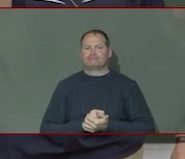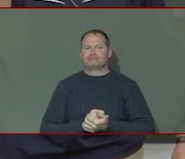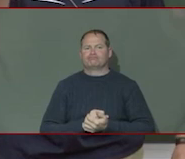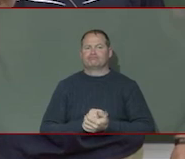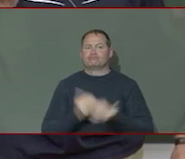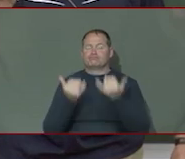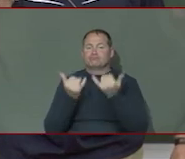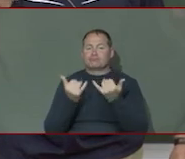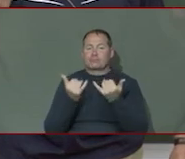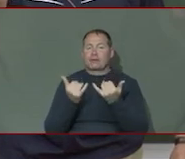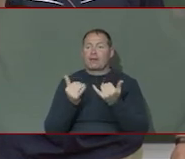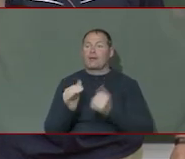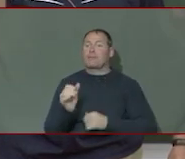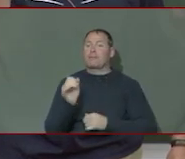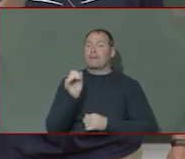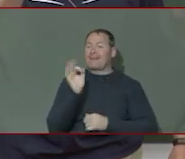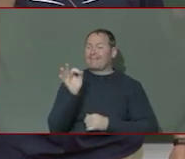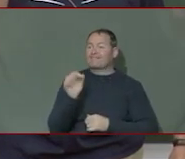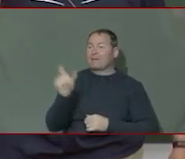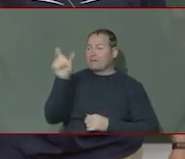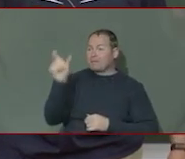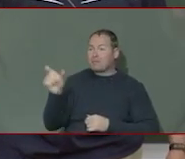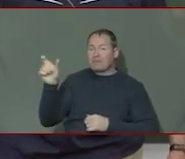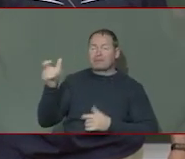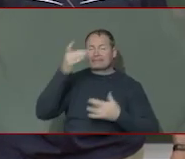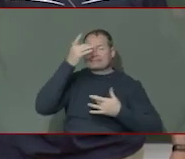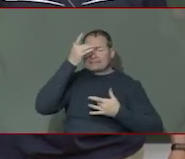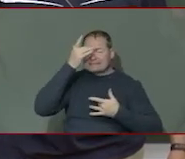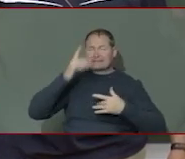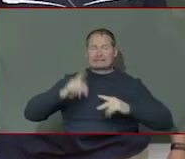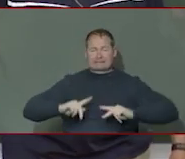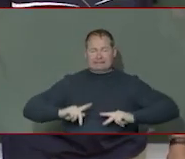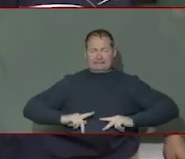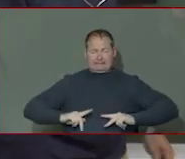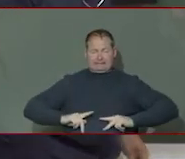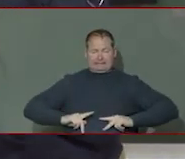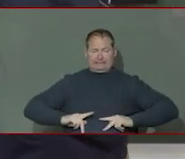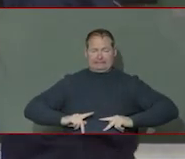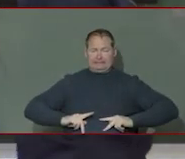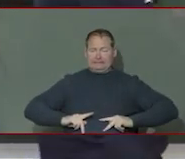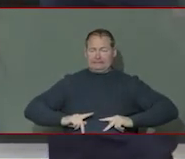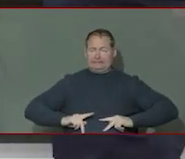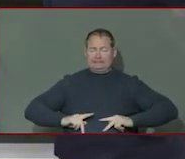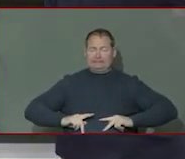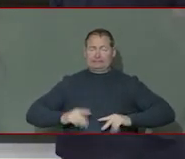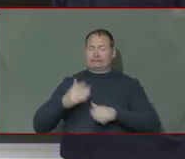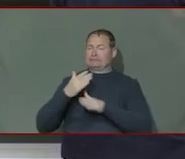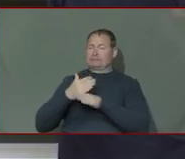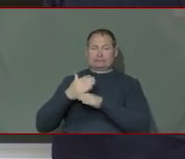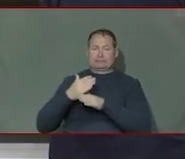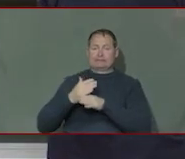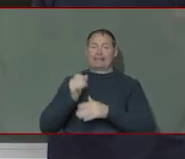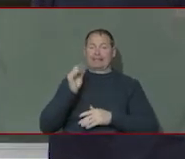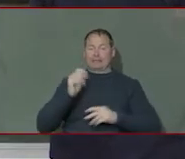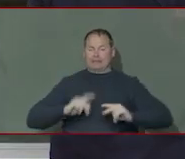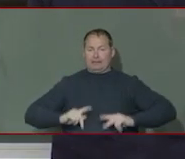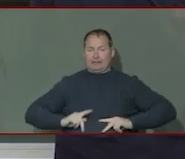happens to patients that have total renal failure? Remember, we always use the word, when we talk about the